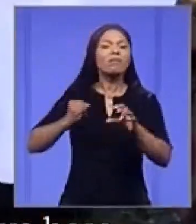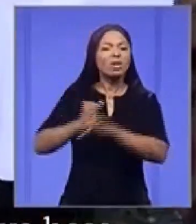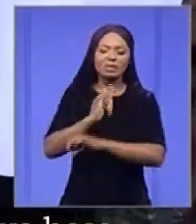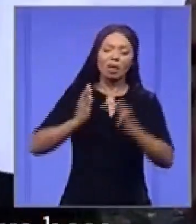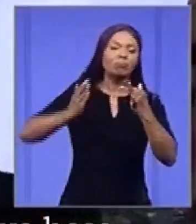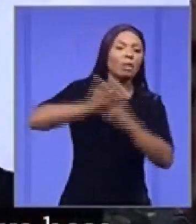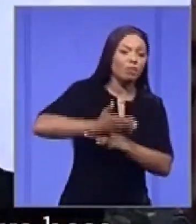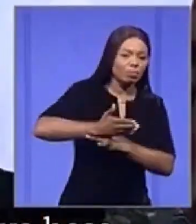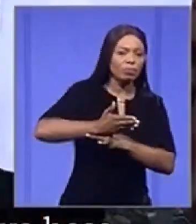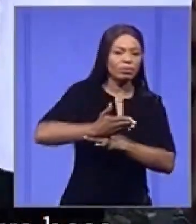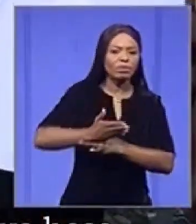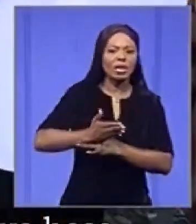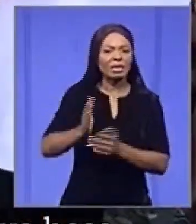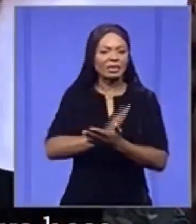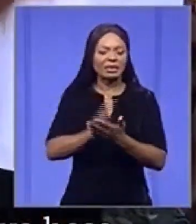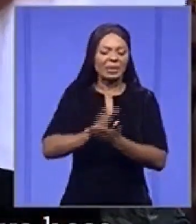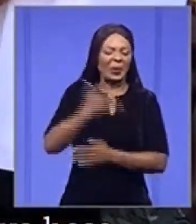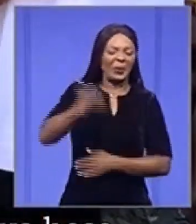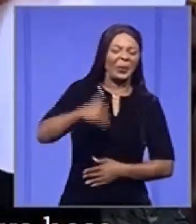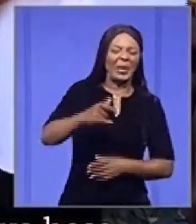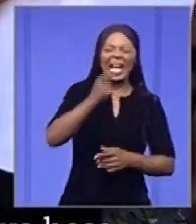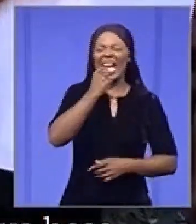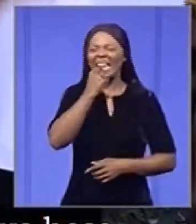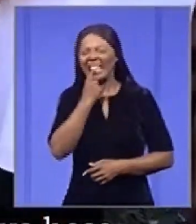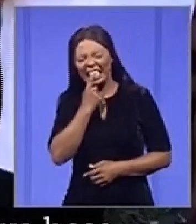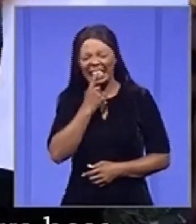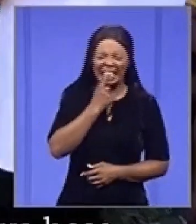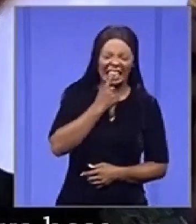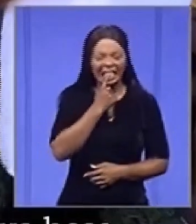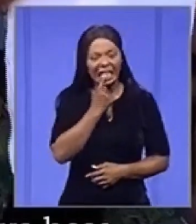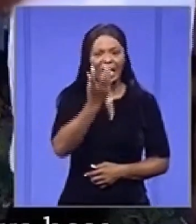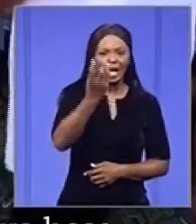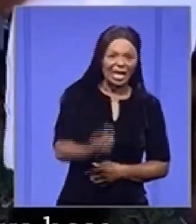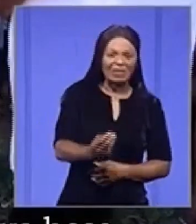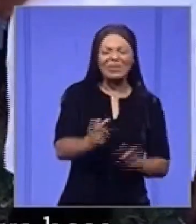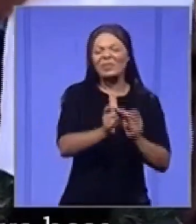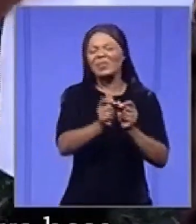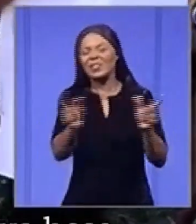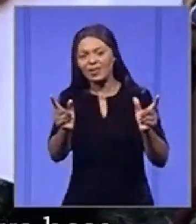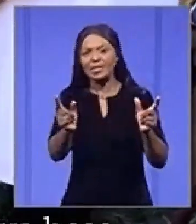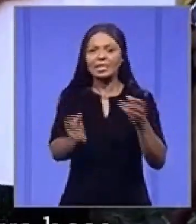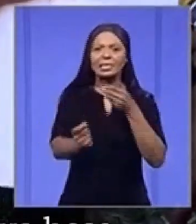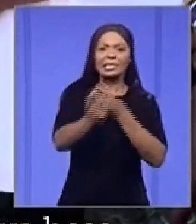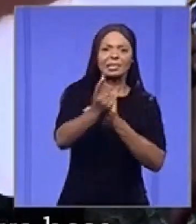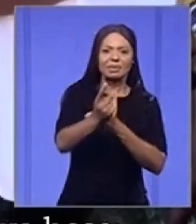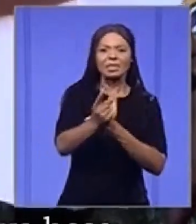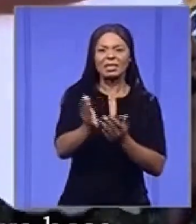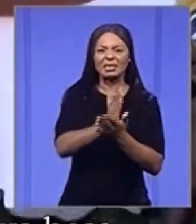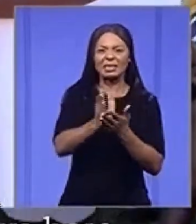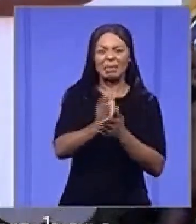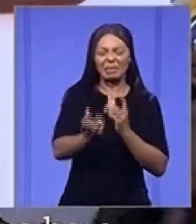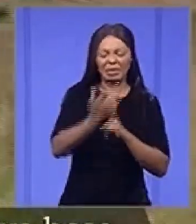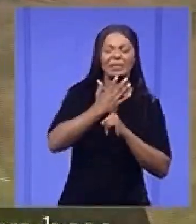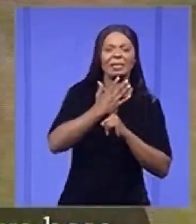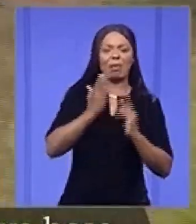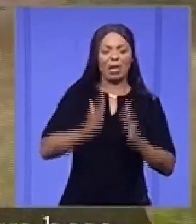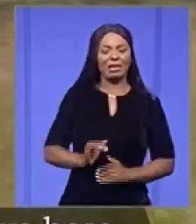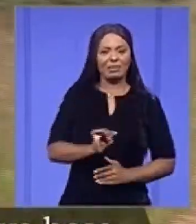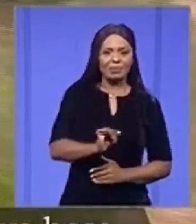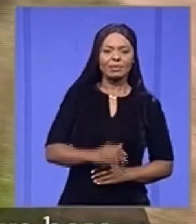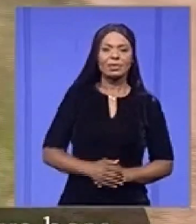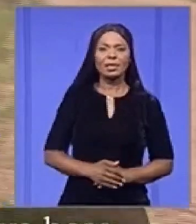le dikgobelo tse di se dintle tse di masisi tsa go robega ba bangwe bana le dikgobalo tse le go ka re di ka foteng. Botlhoko ba ntho ke gore tsela